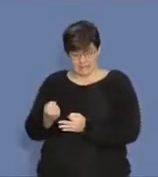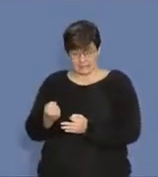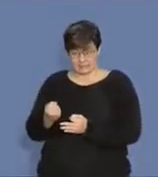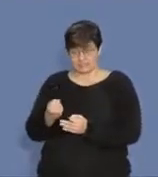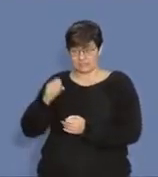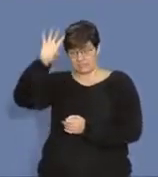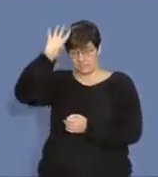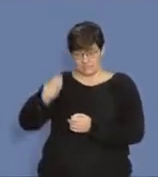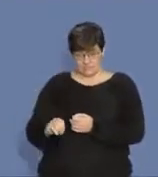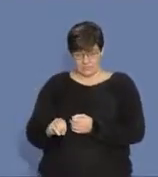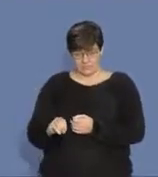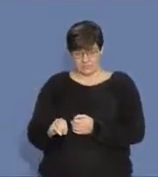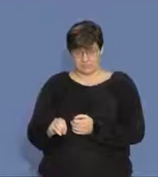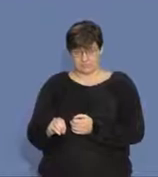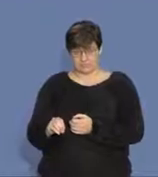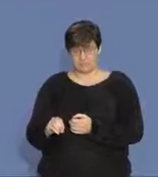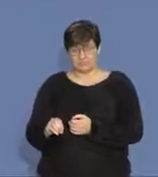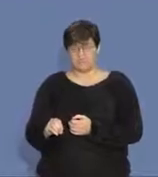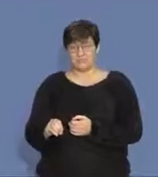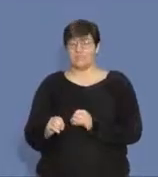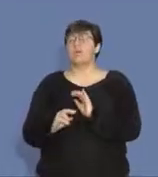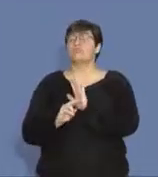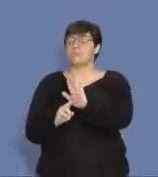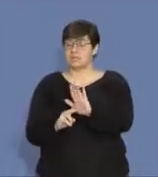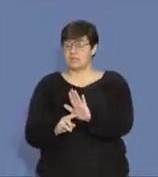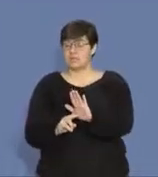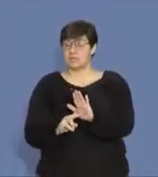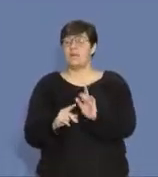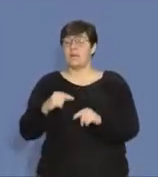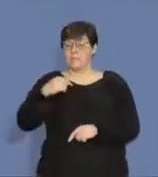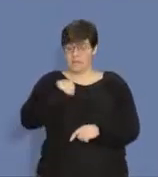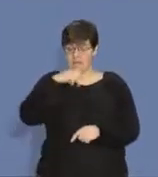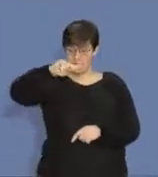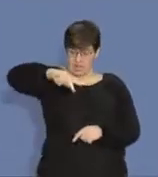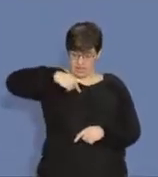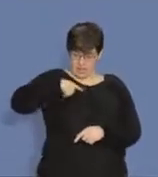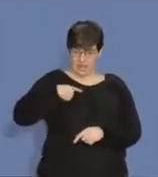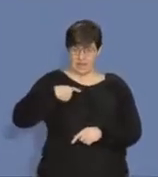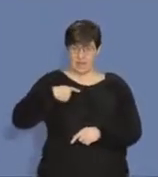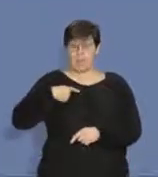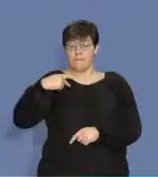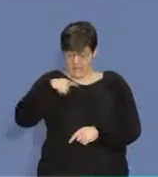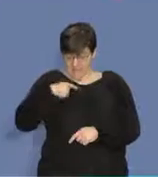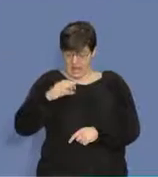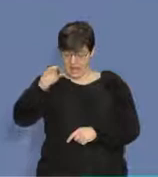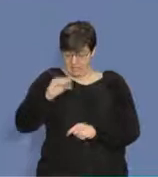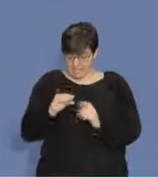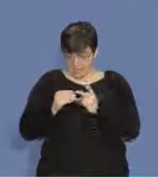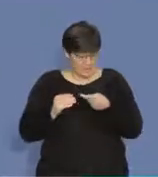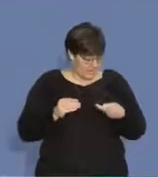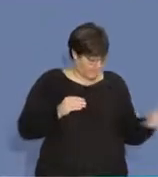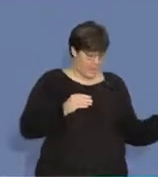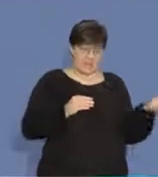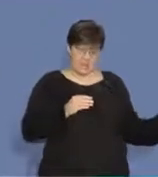see all these items represent the amounts that I owe to SARS, okay?